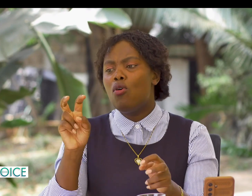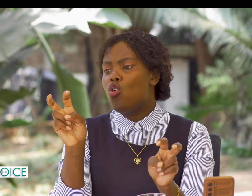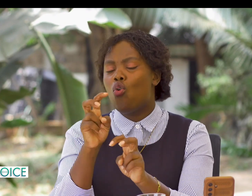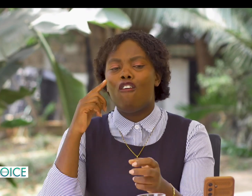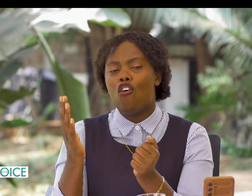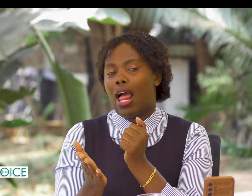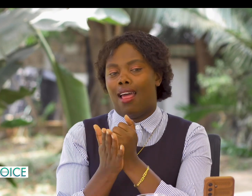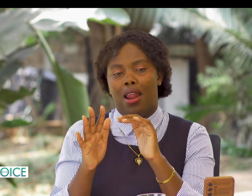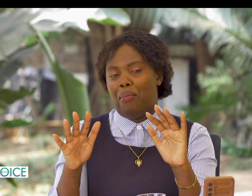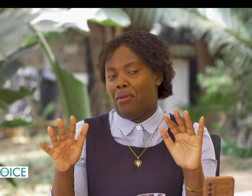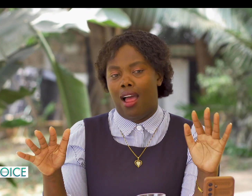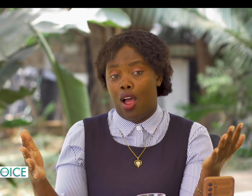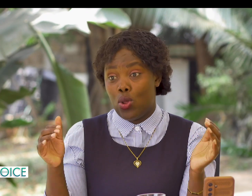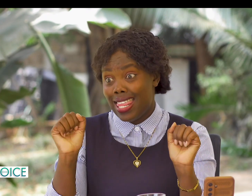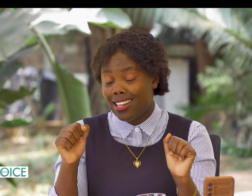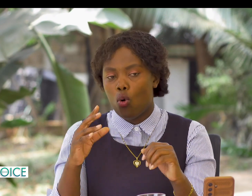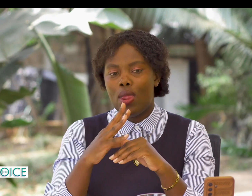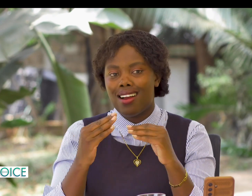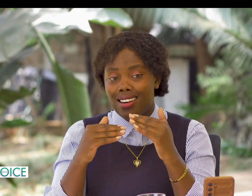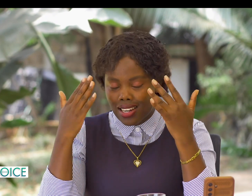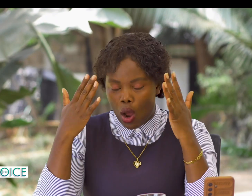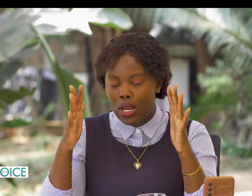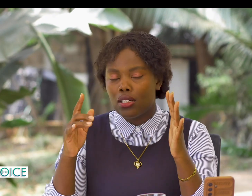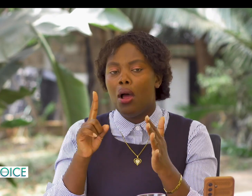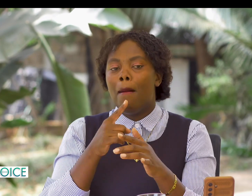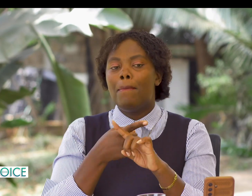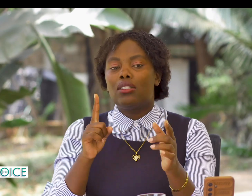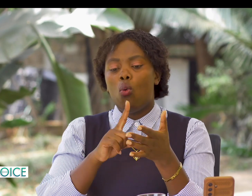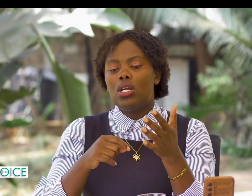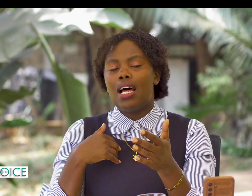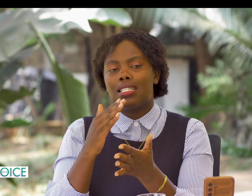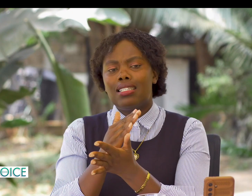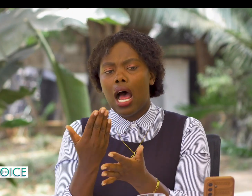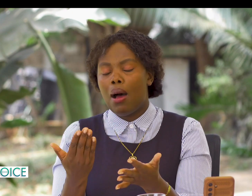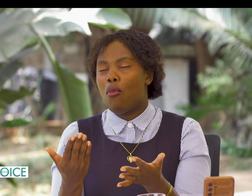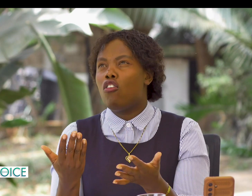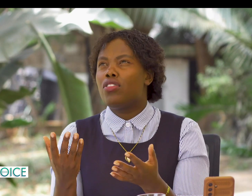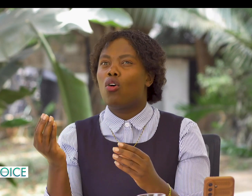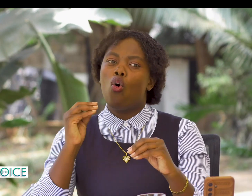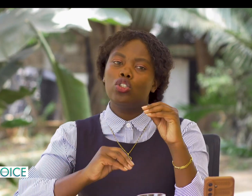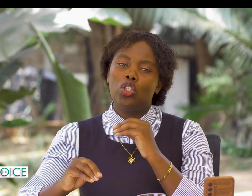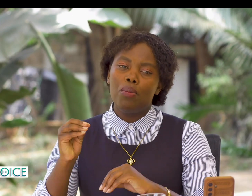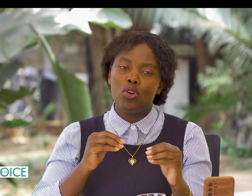So can you advise some of the men and where to get help and to create awareness?